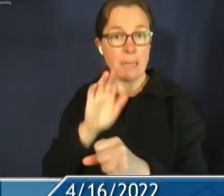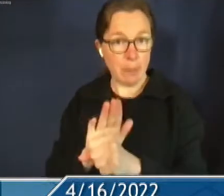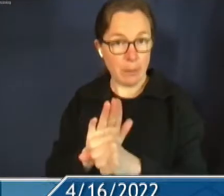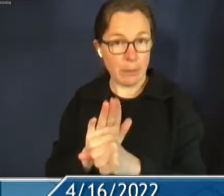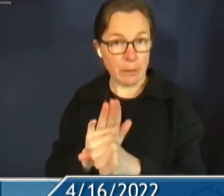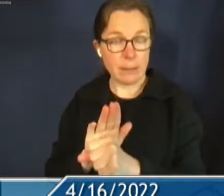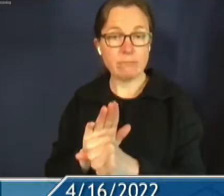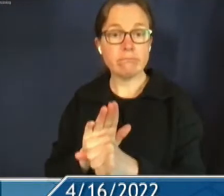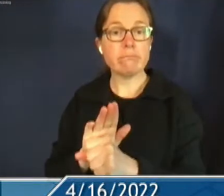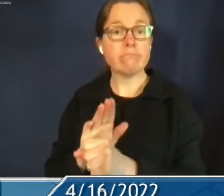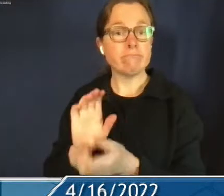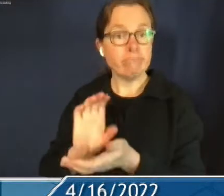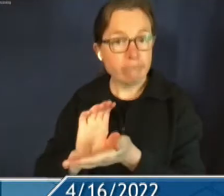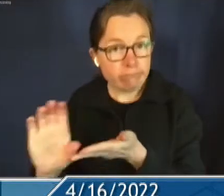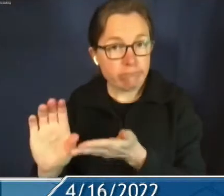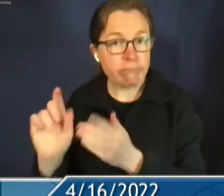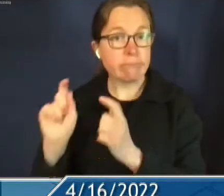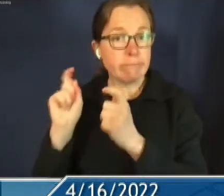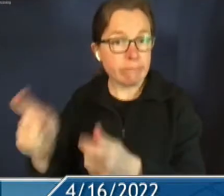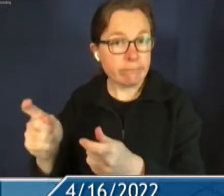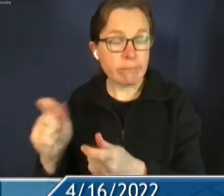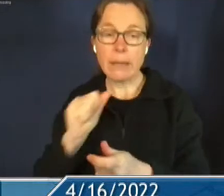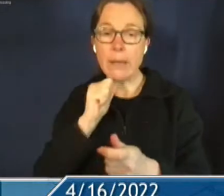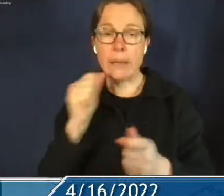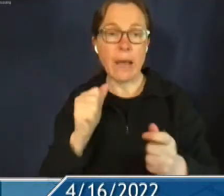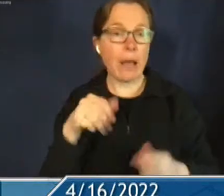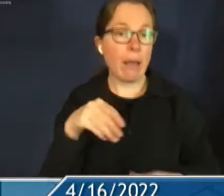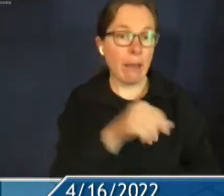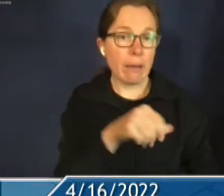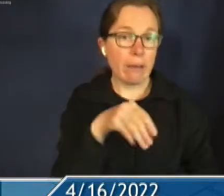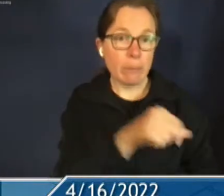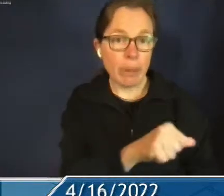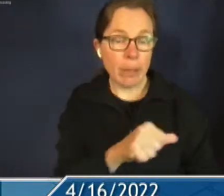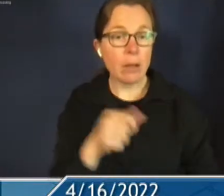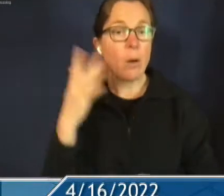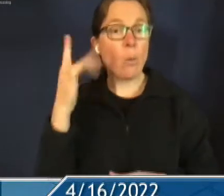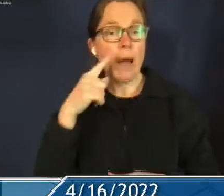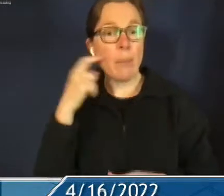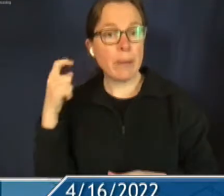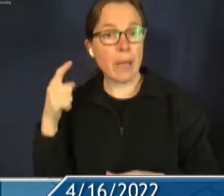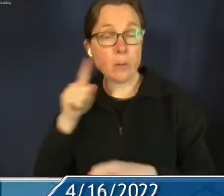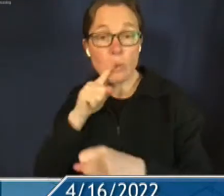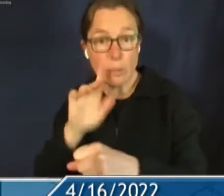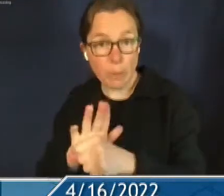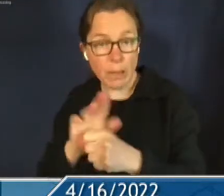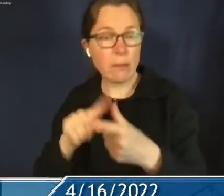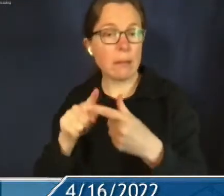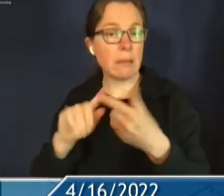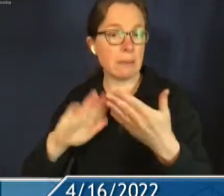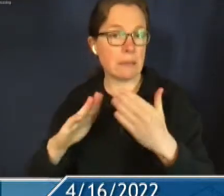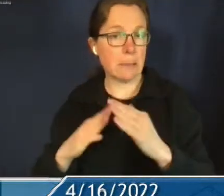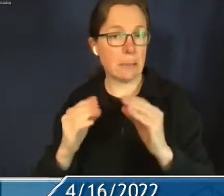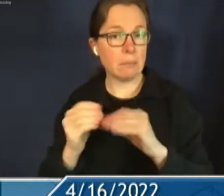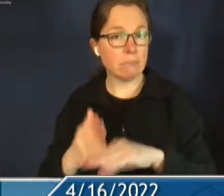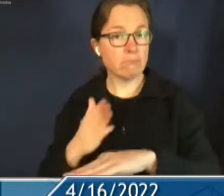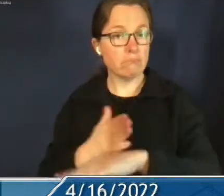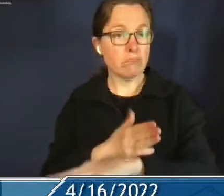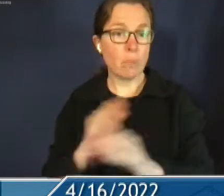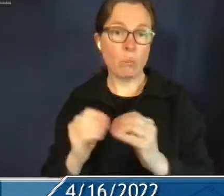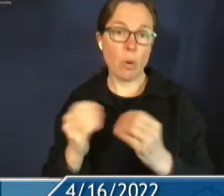expenditure, because we are investing in a better way of doing things in the city, making it easier and more transparent